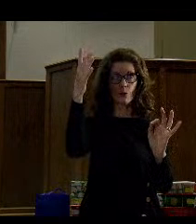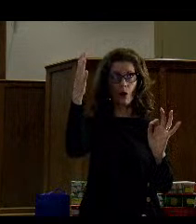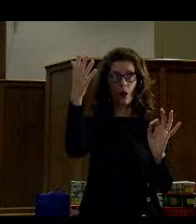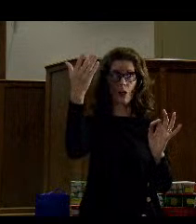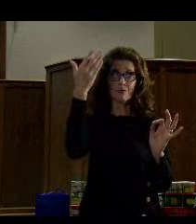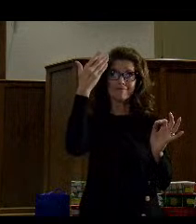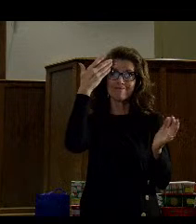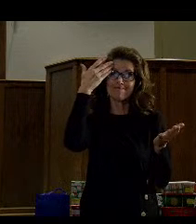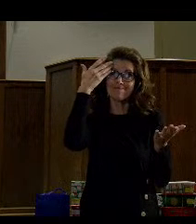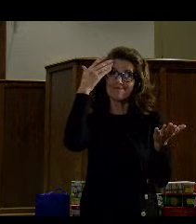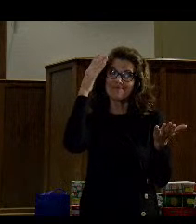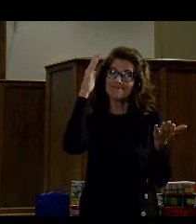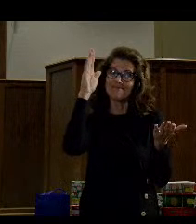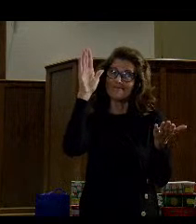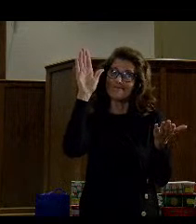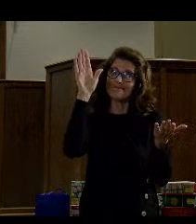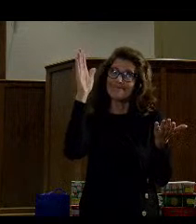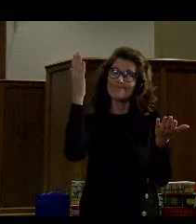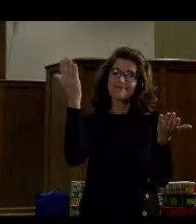future all